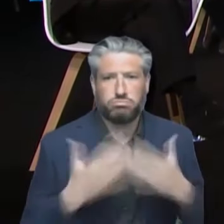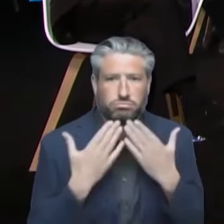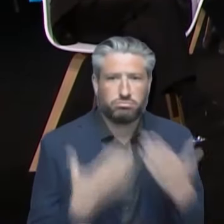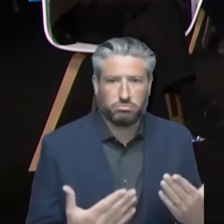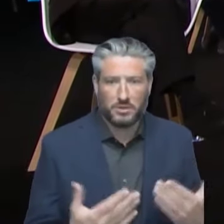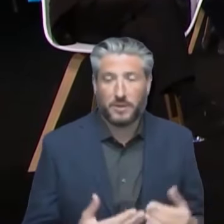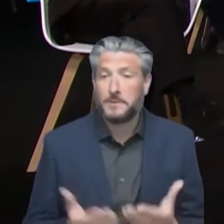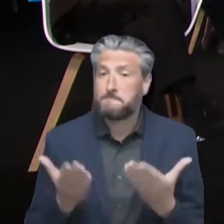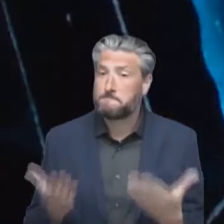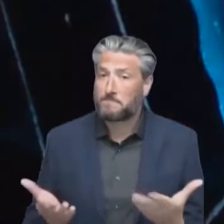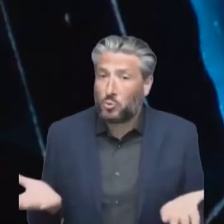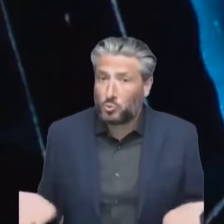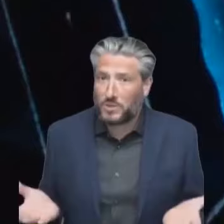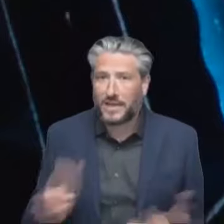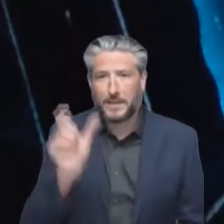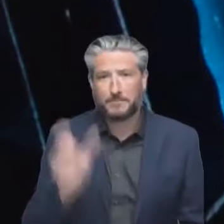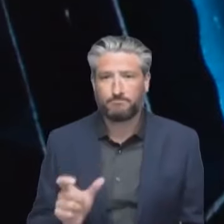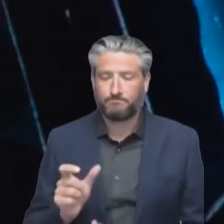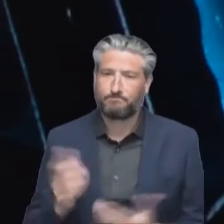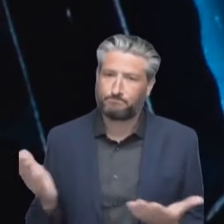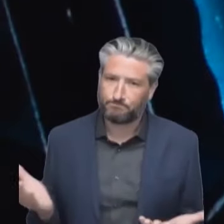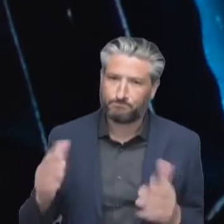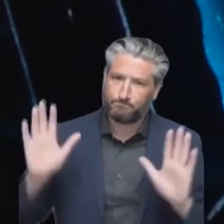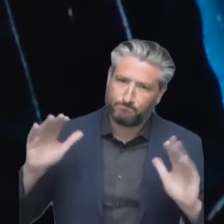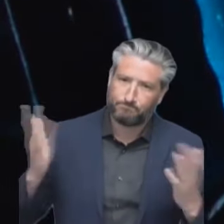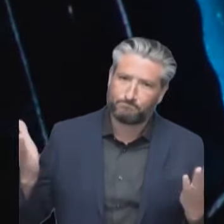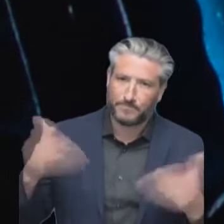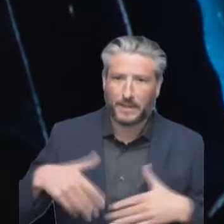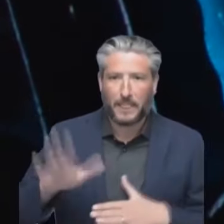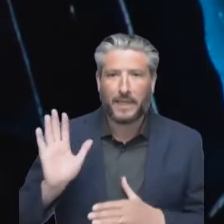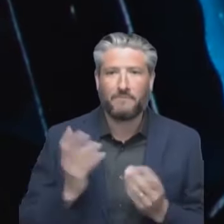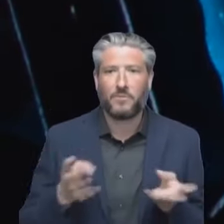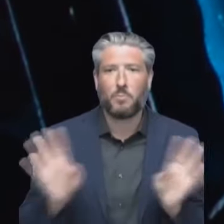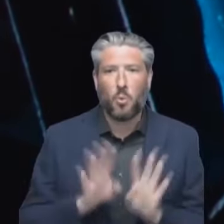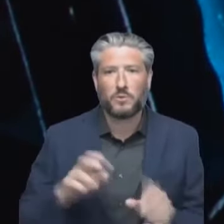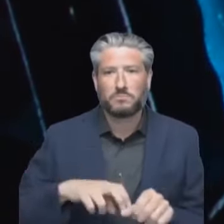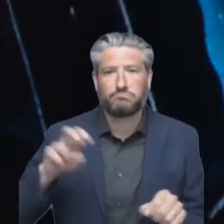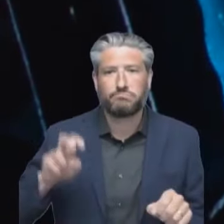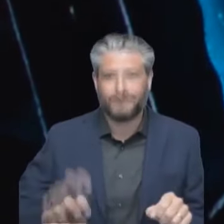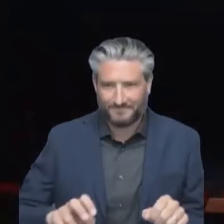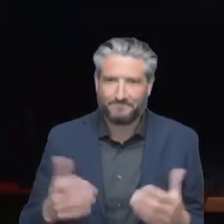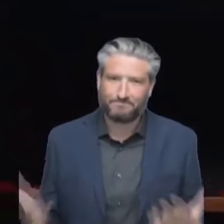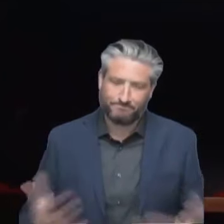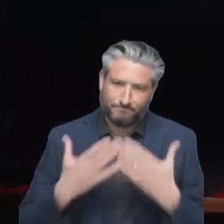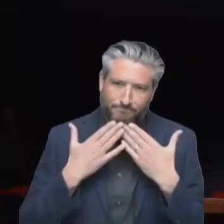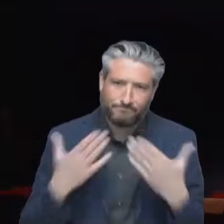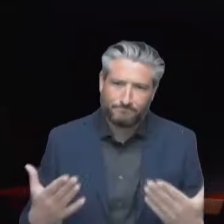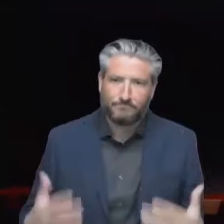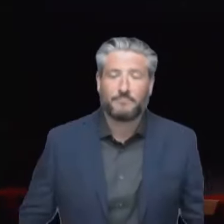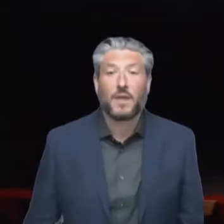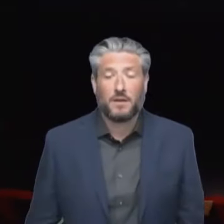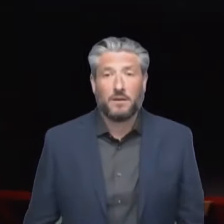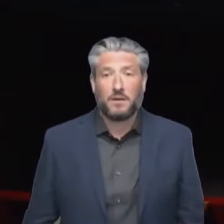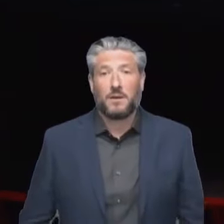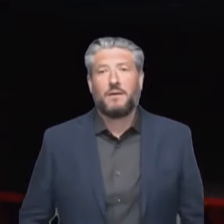you, Mr. Ostertag, for all the work that you have put in. Lastly, I would also like to express my gratitude to the directors representing